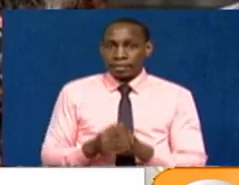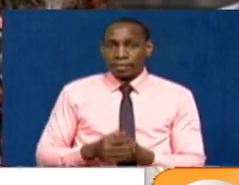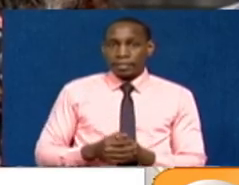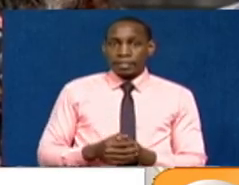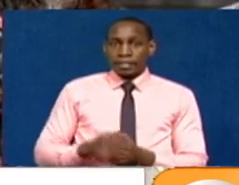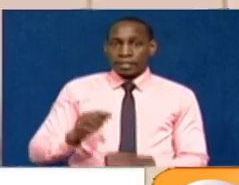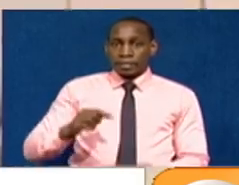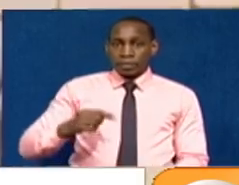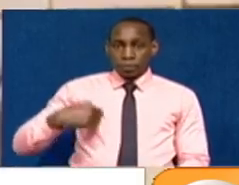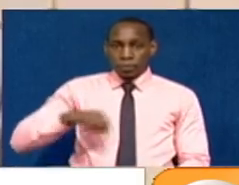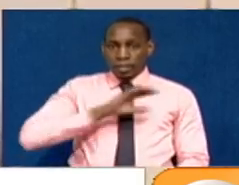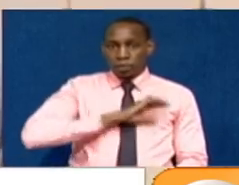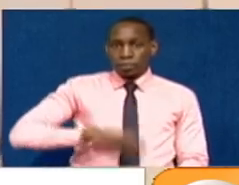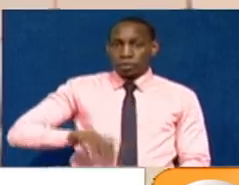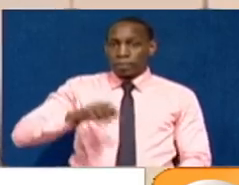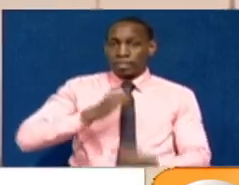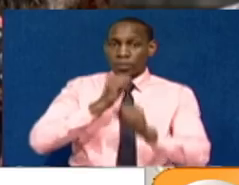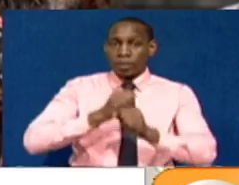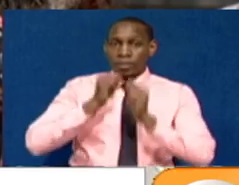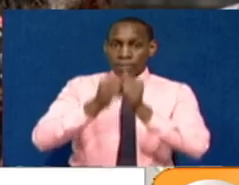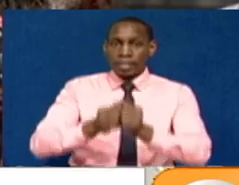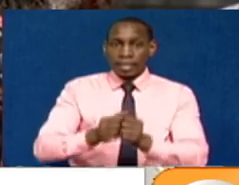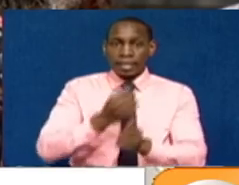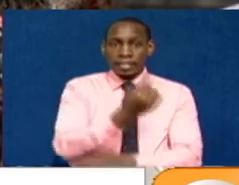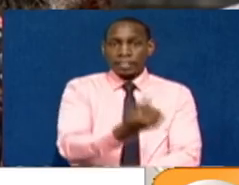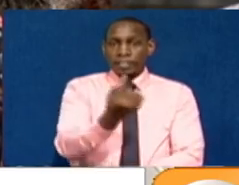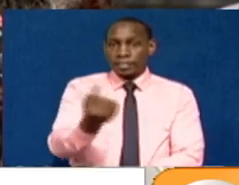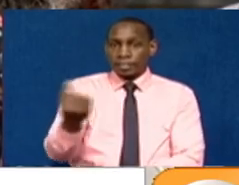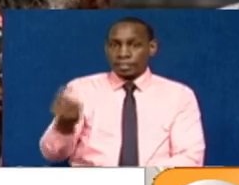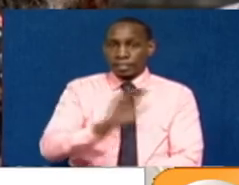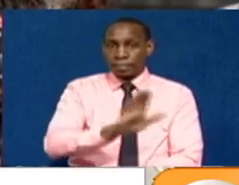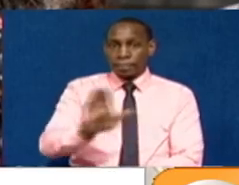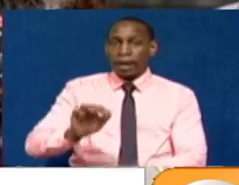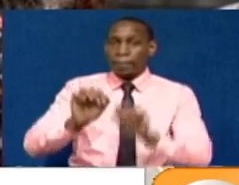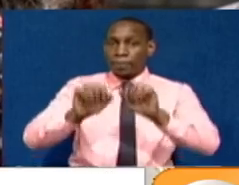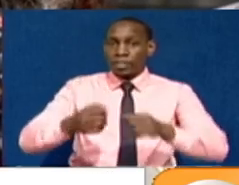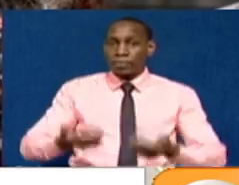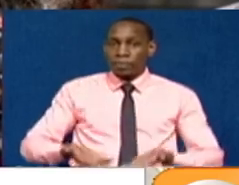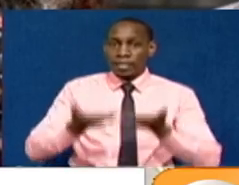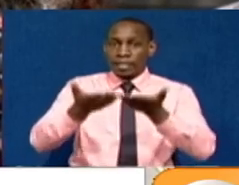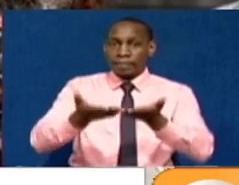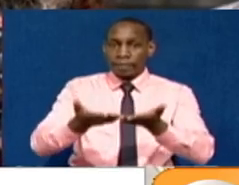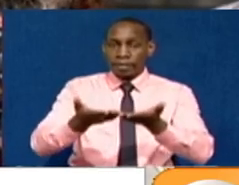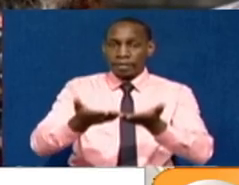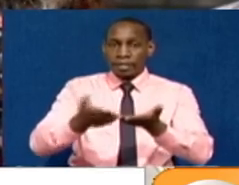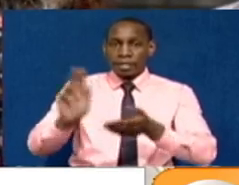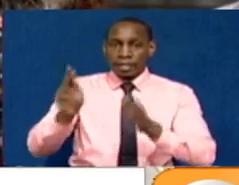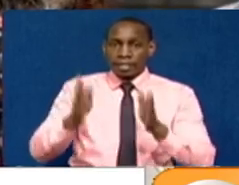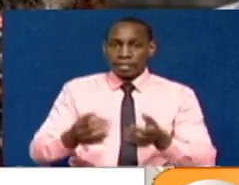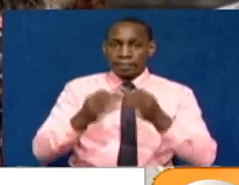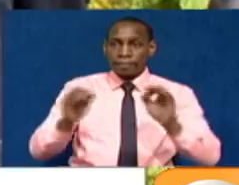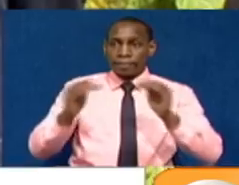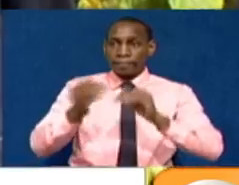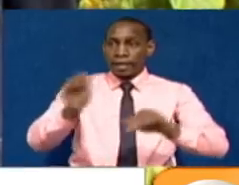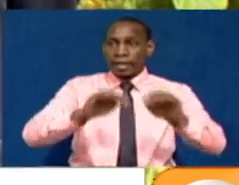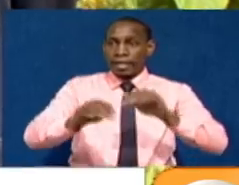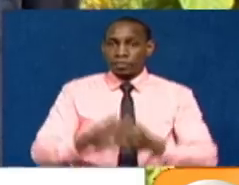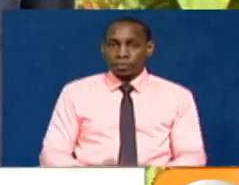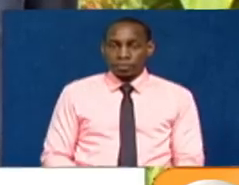as a commission, we must work together with each and every one of them to be able to deliver to Kenyans a free and fair